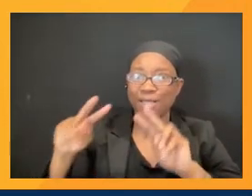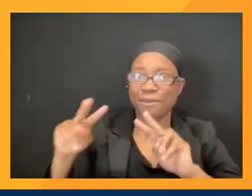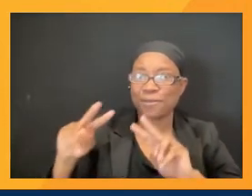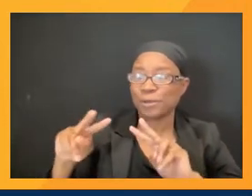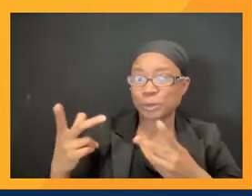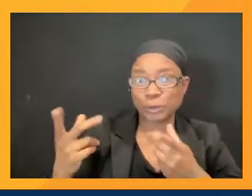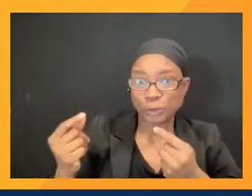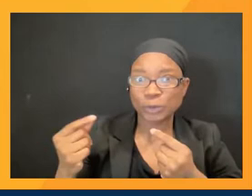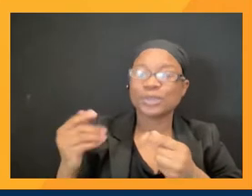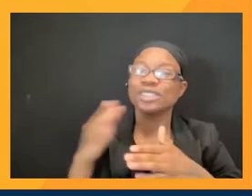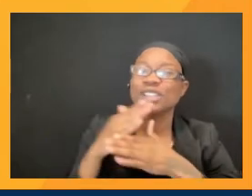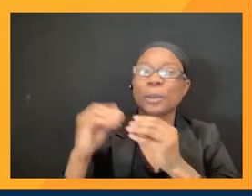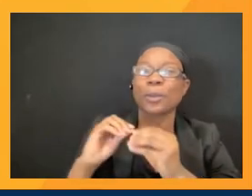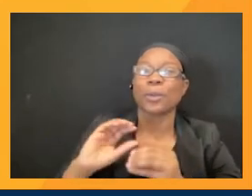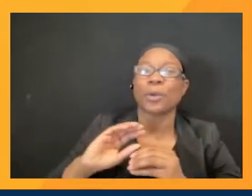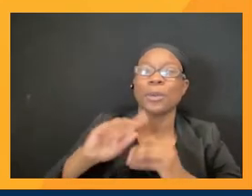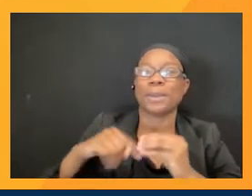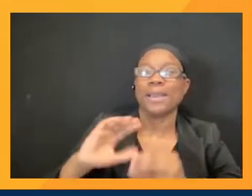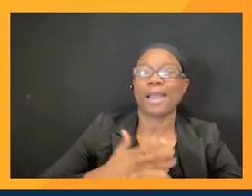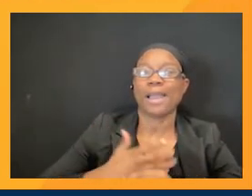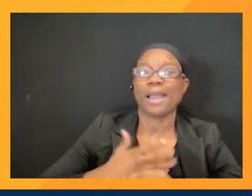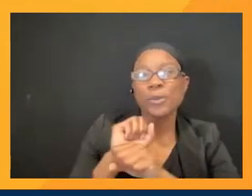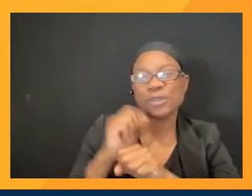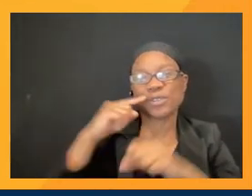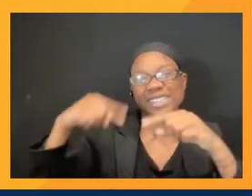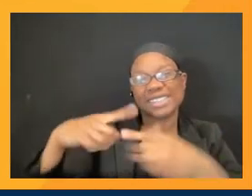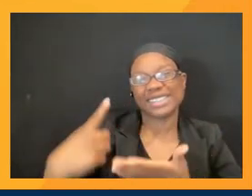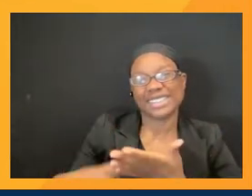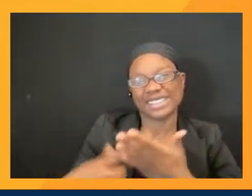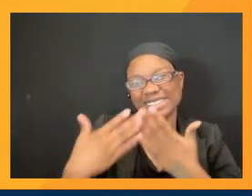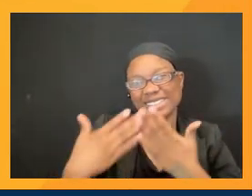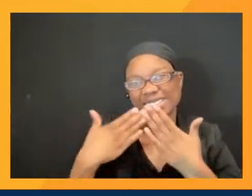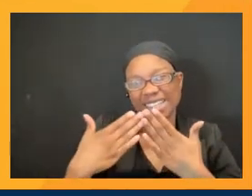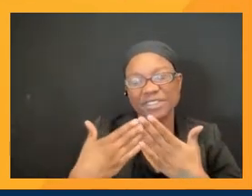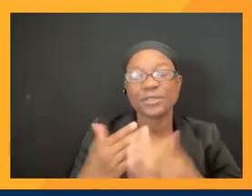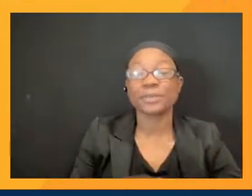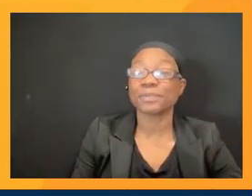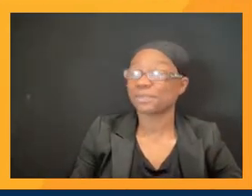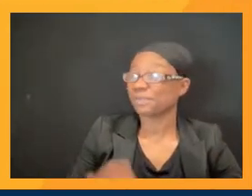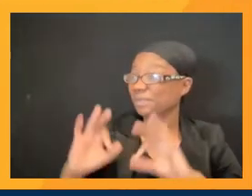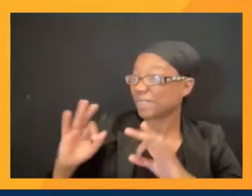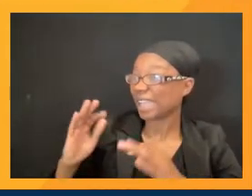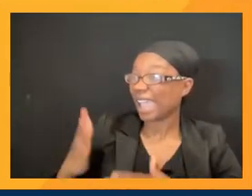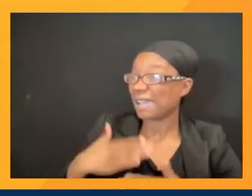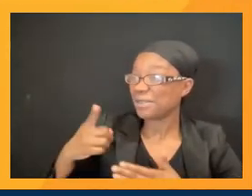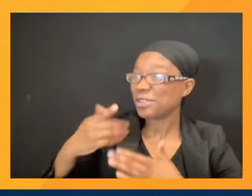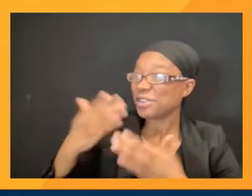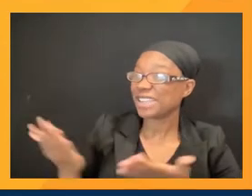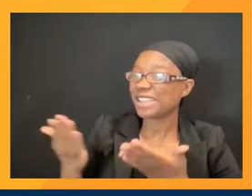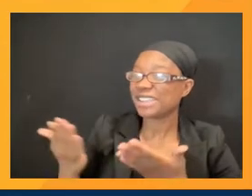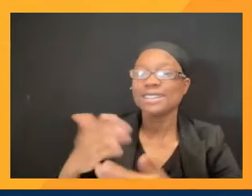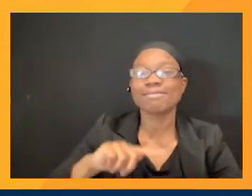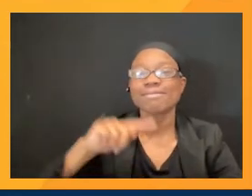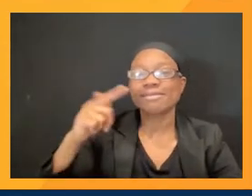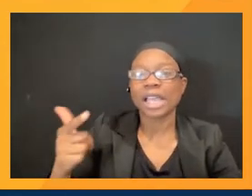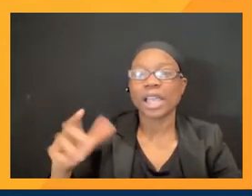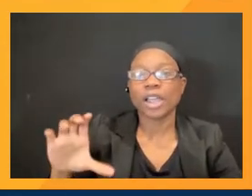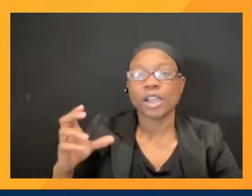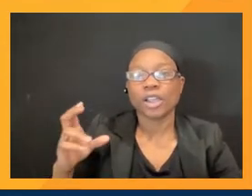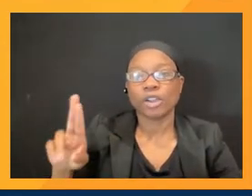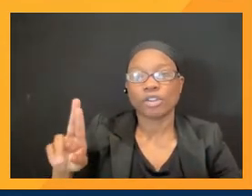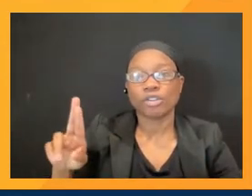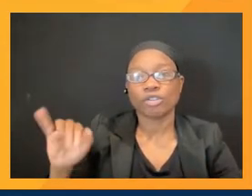say a few words about how you're tied to the topic today? Great. Good morning, everyone. Thank you to CHCI for hosting